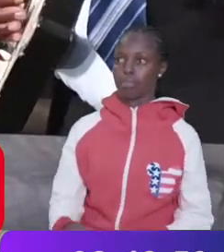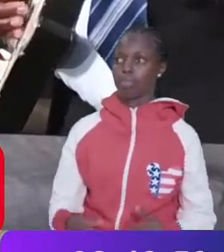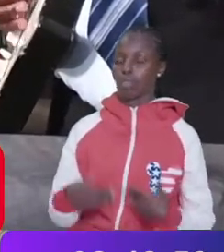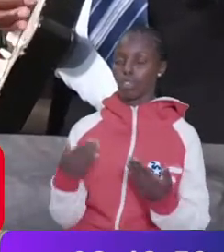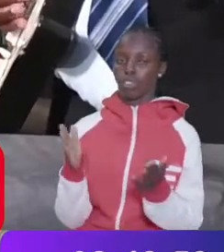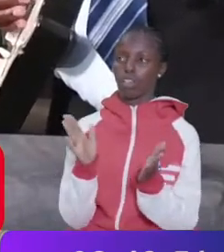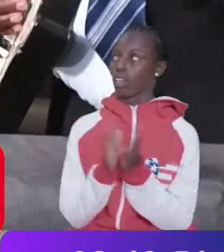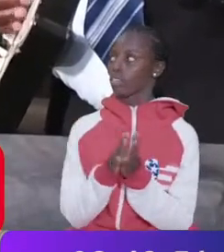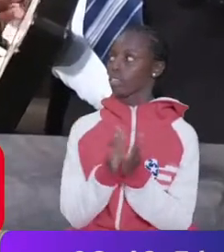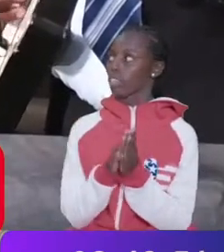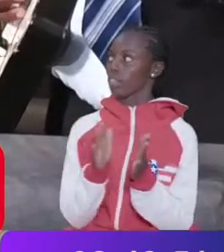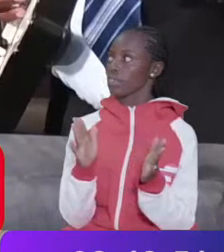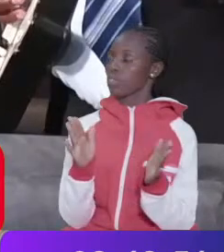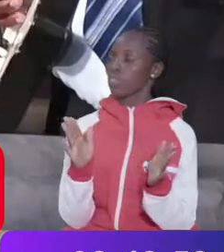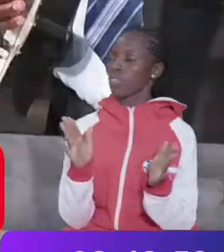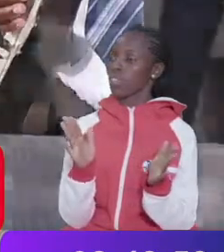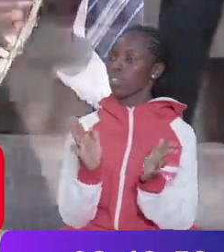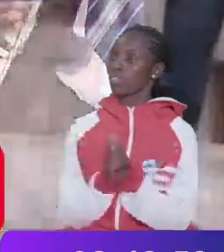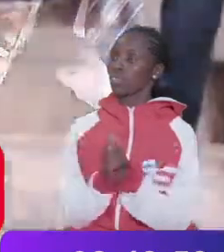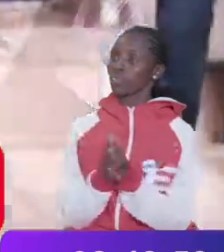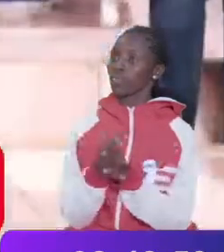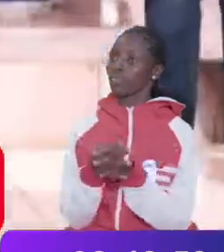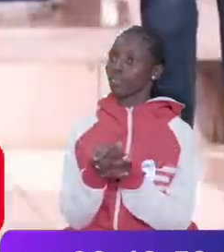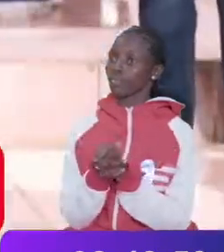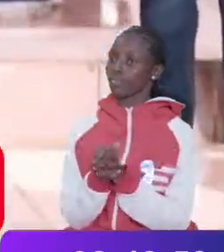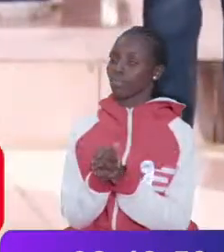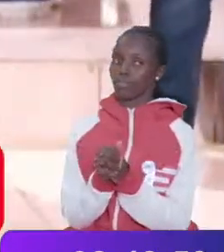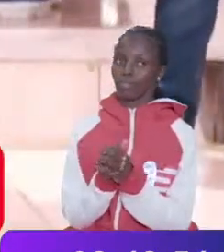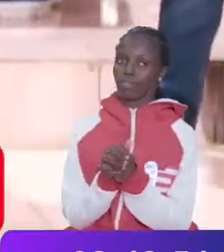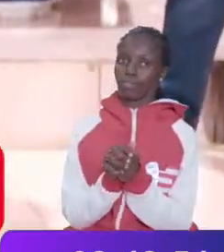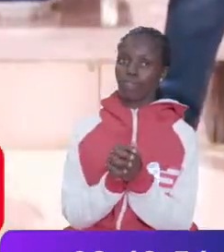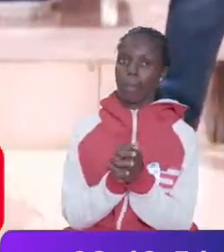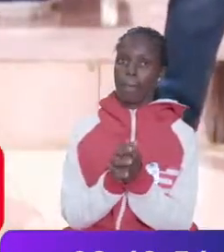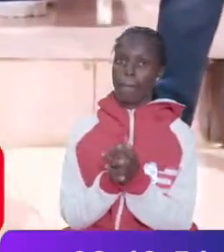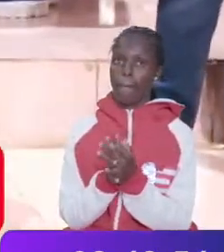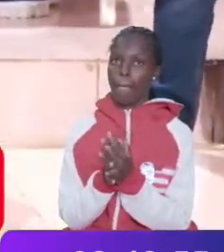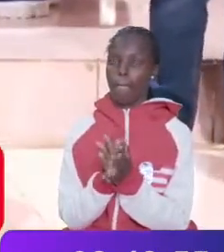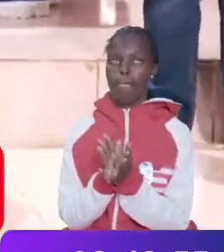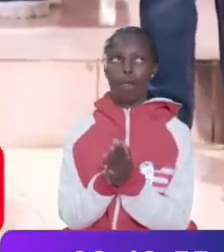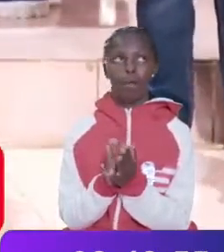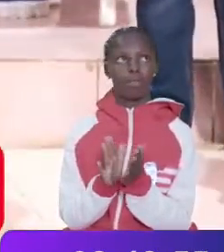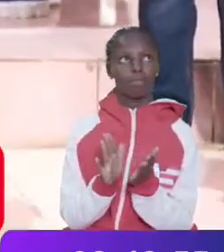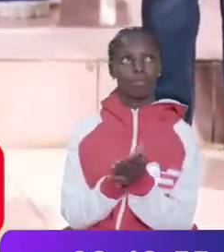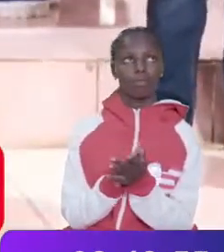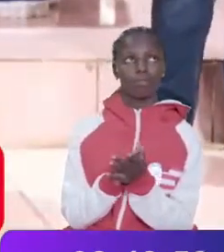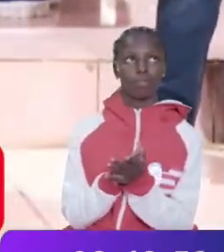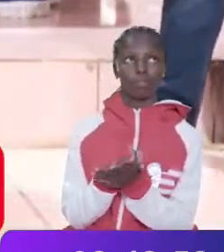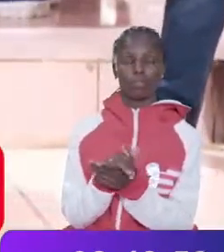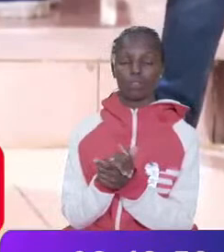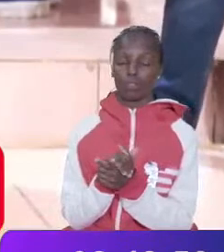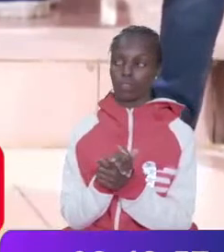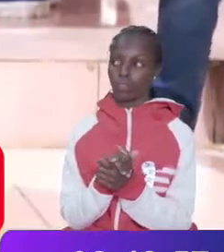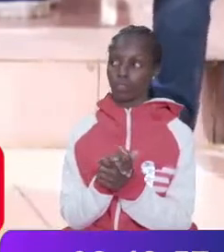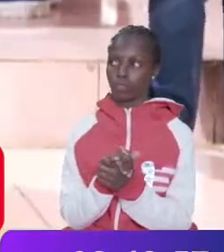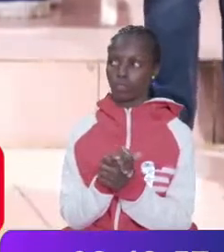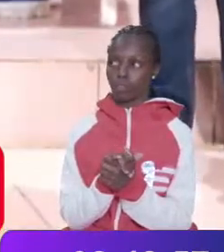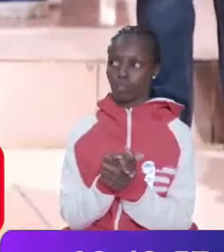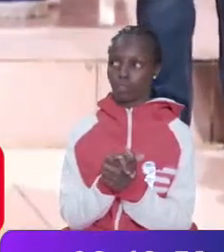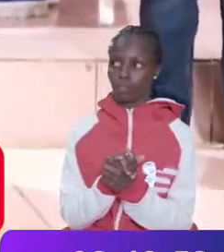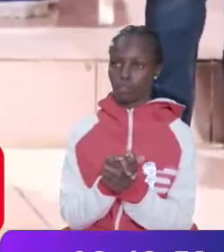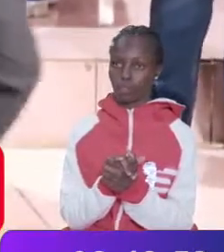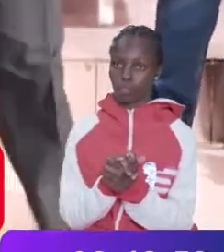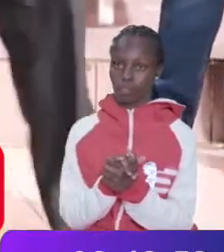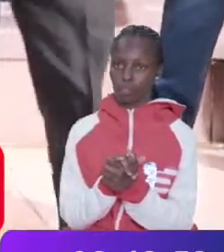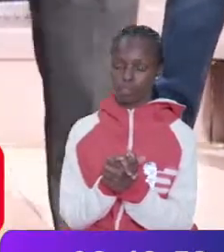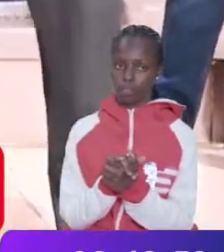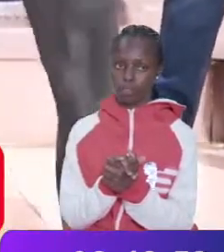Oh yes, Jehovah Lord, God of my Father, you've got an answer to your 2023, Jehovah Lord, and we put our